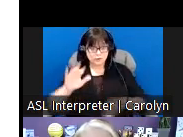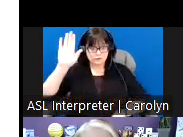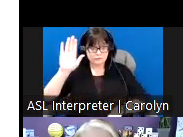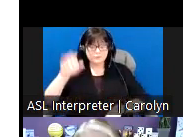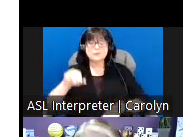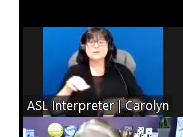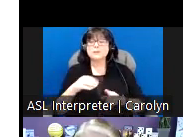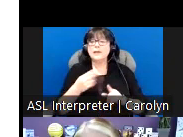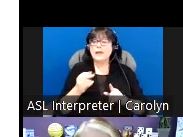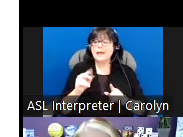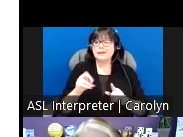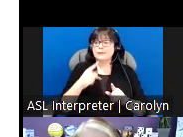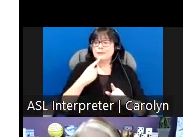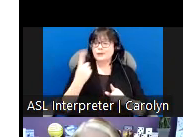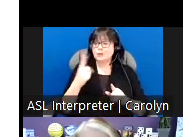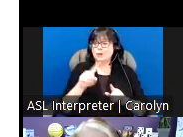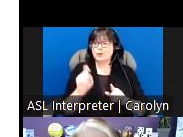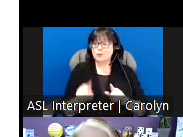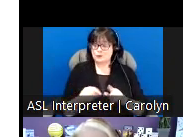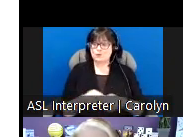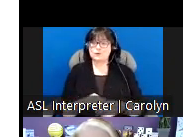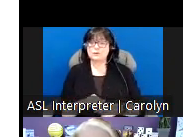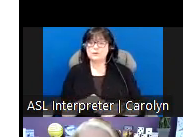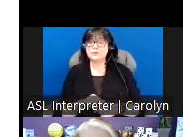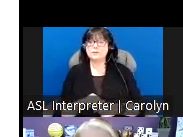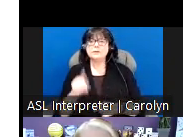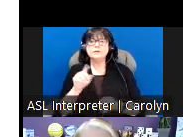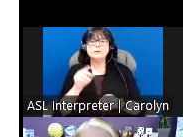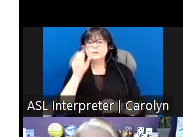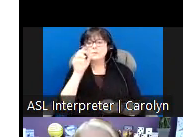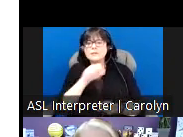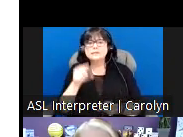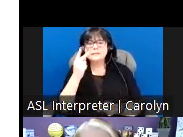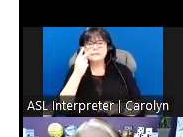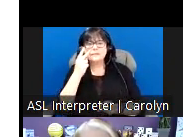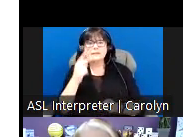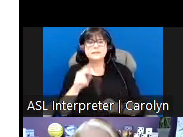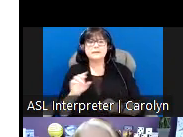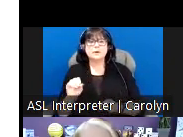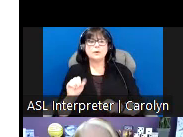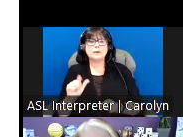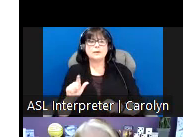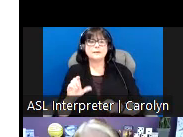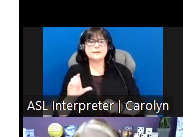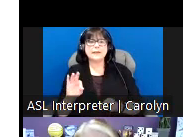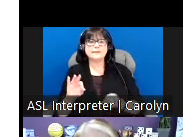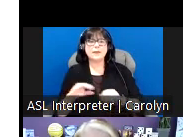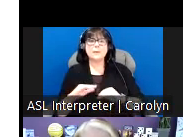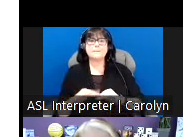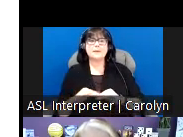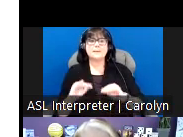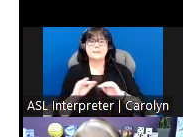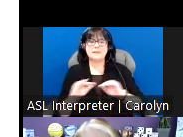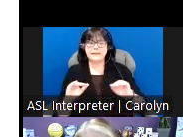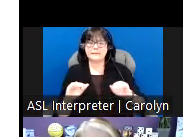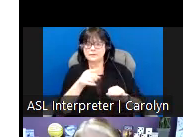one question, somebody who didn't see what the minimum OALCF level was that these